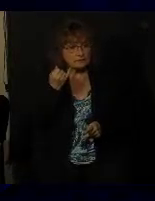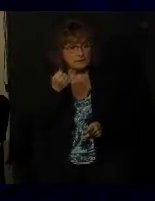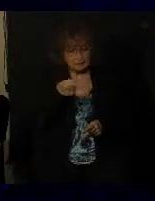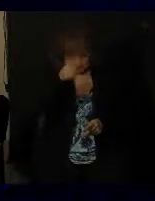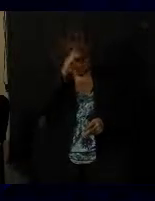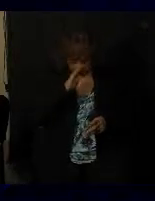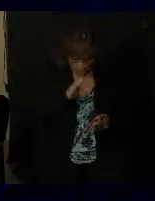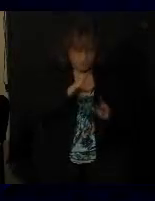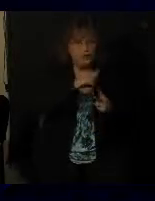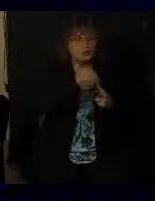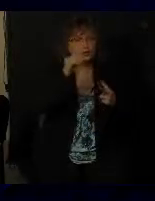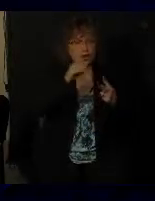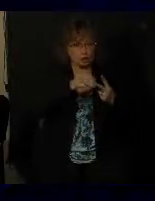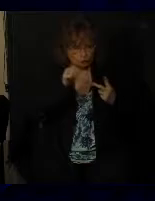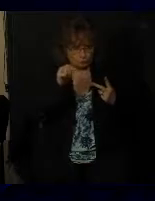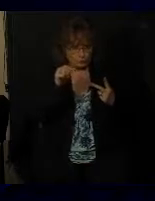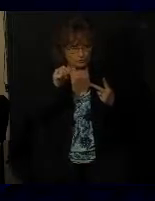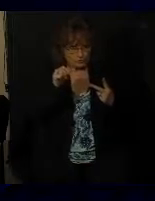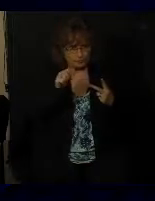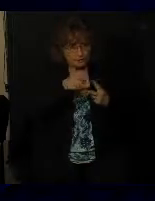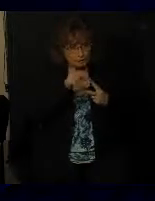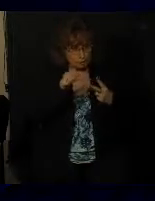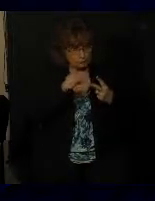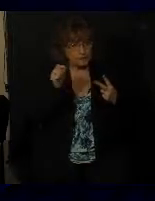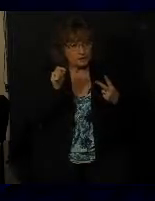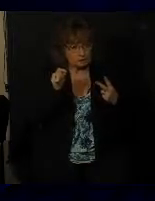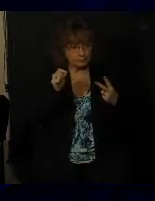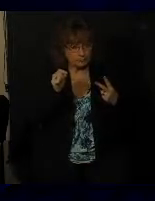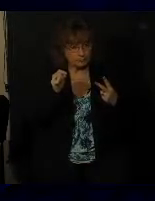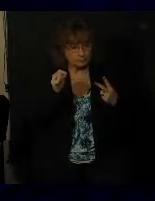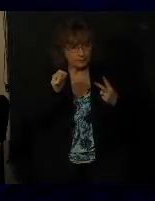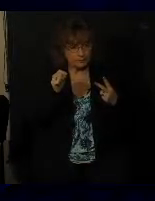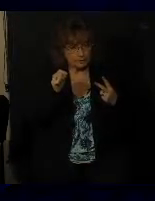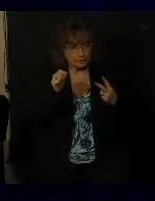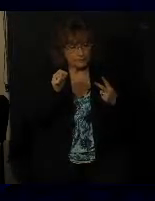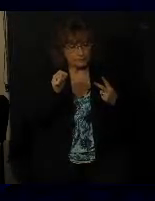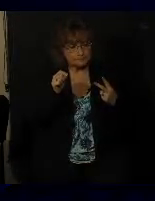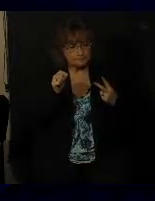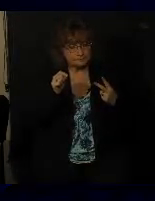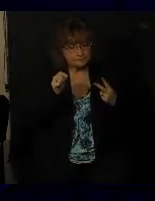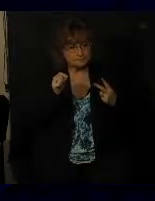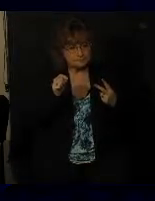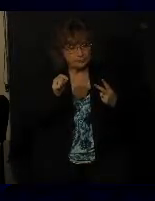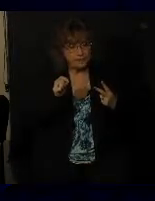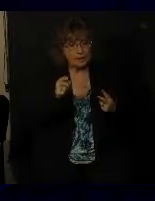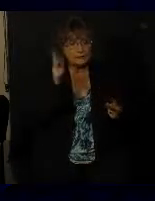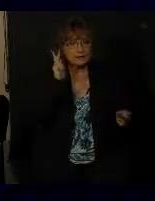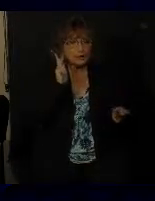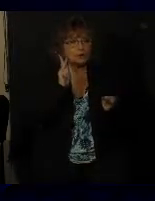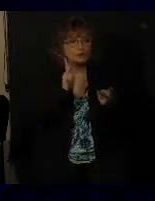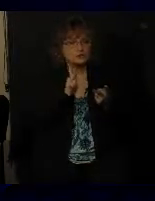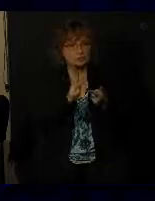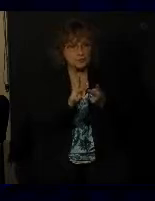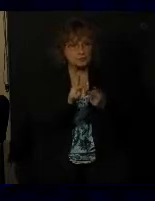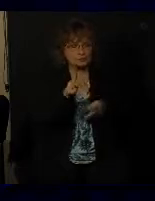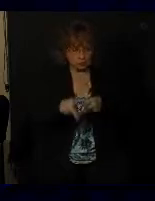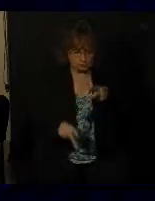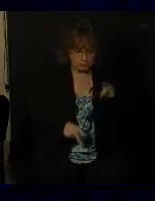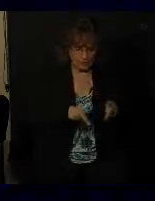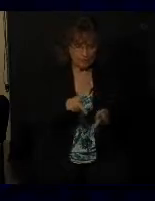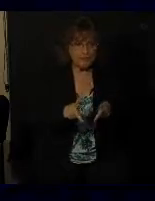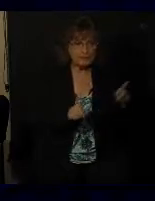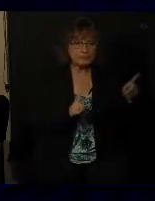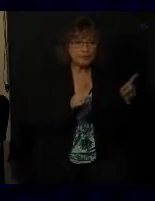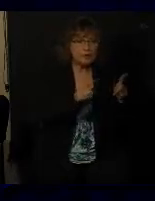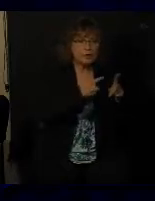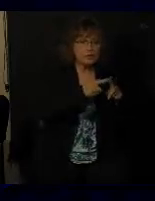who he had chosen. Chosen today, God's people. So this scripture,